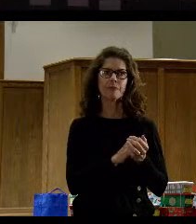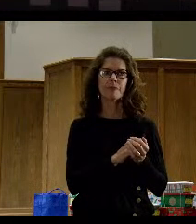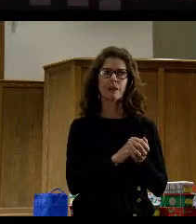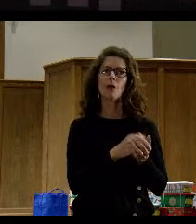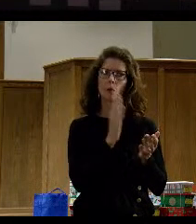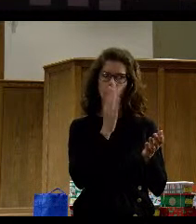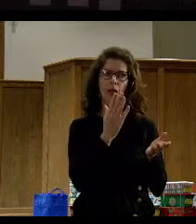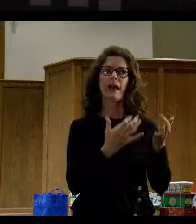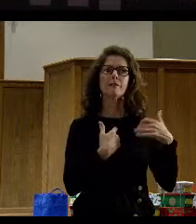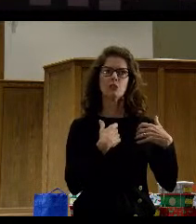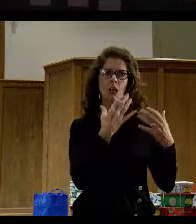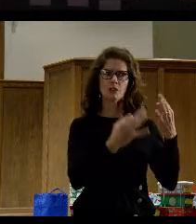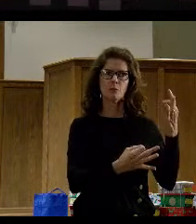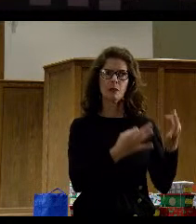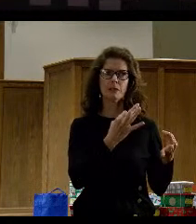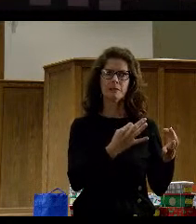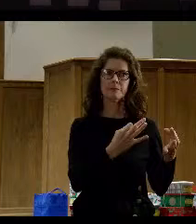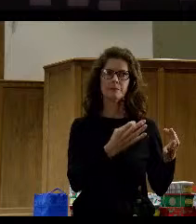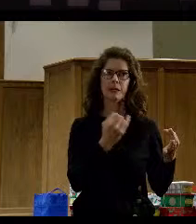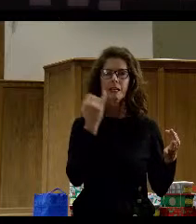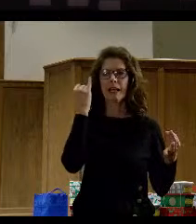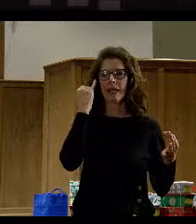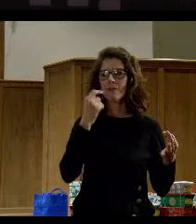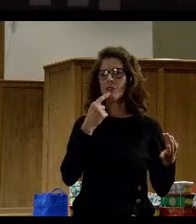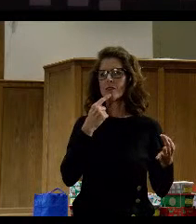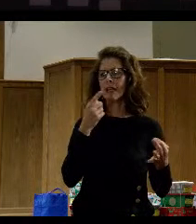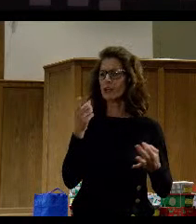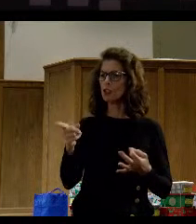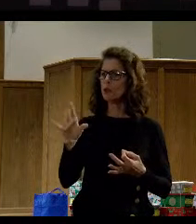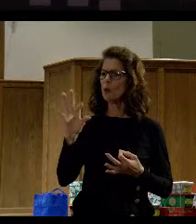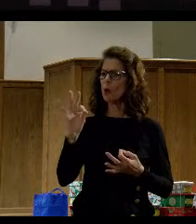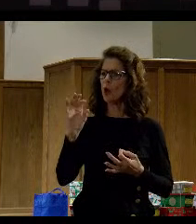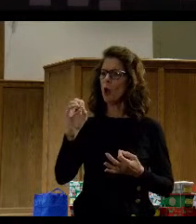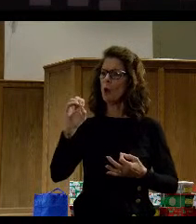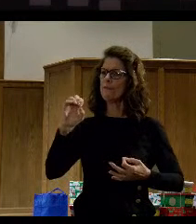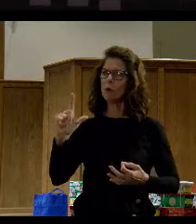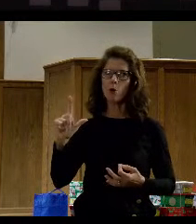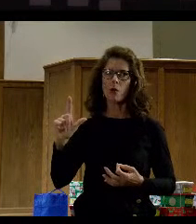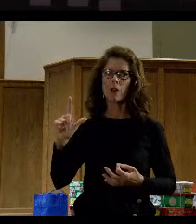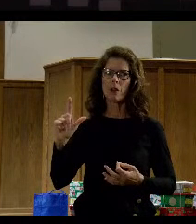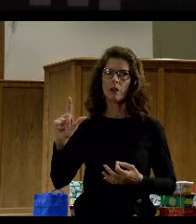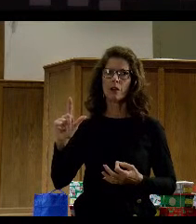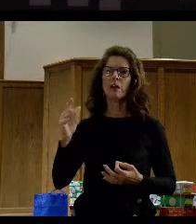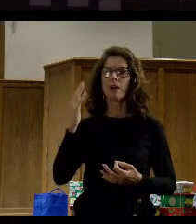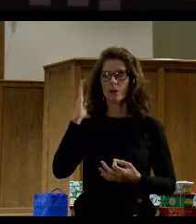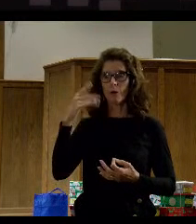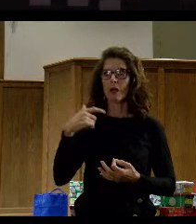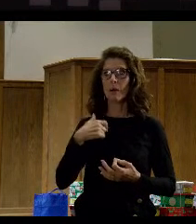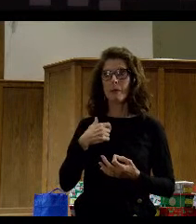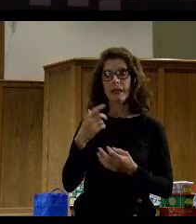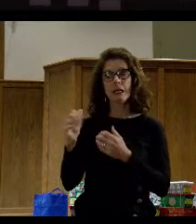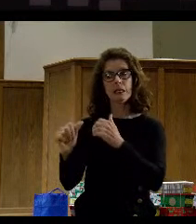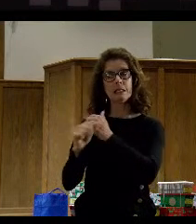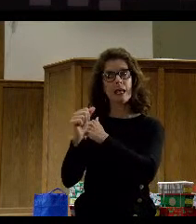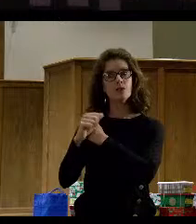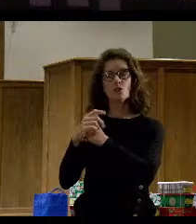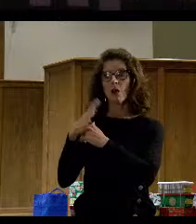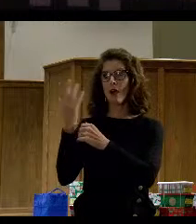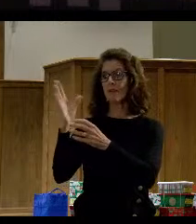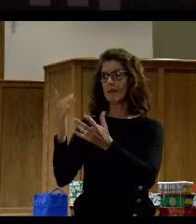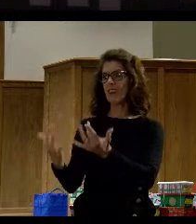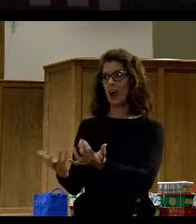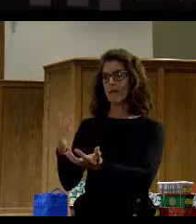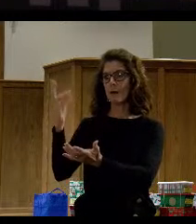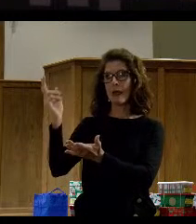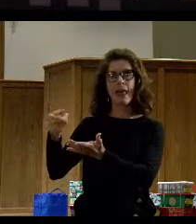but anyone who says, "You fool," another insult, will be in danger of the fires of hell. So one of the reasons I